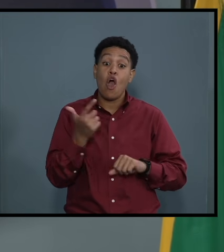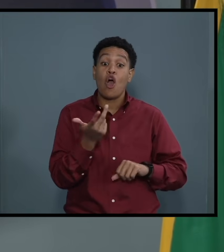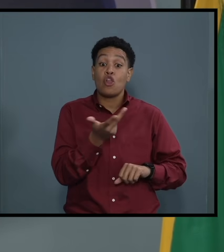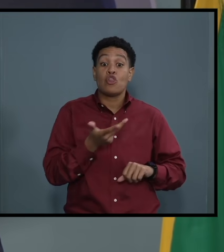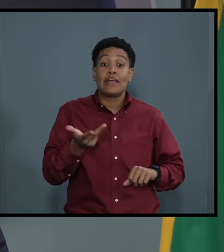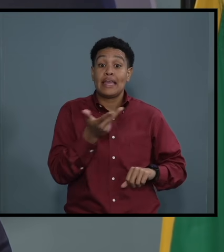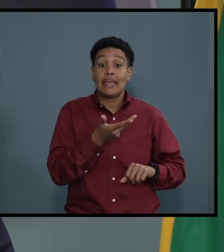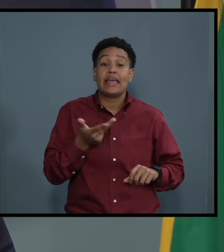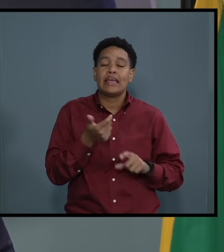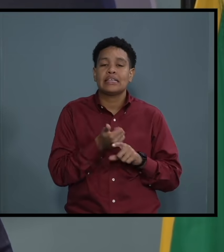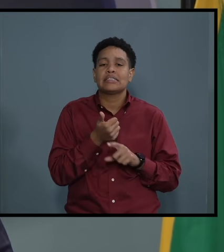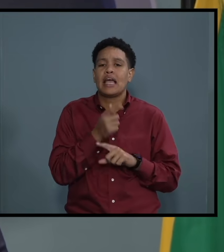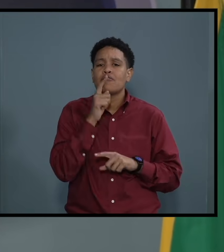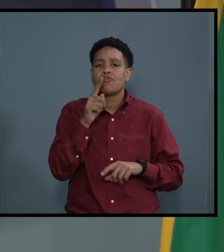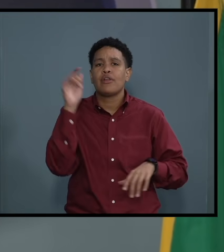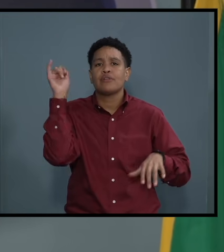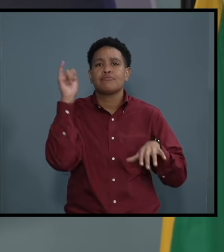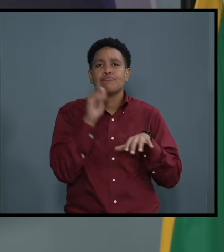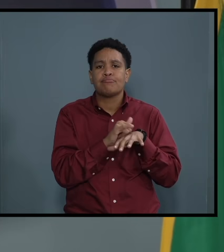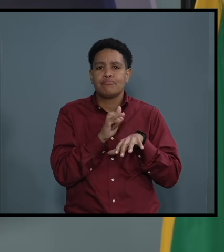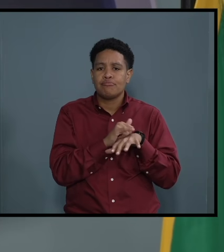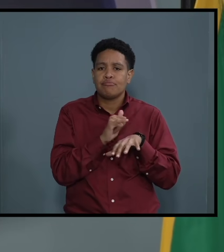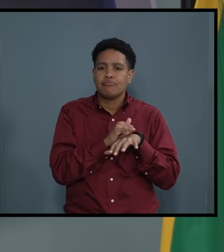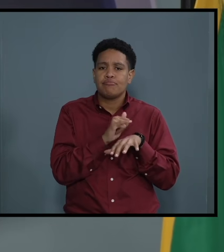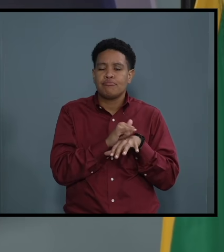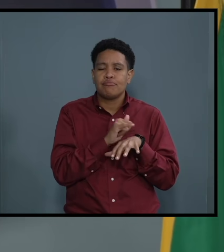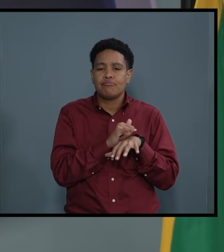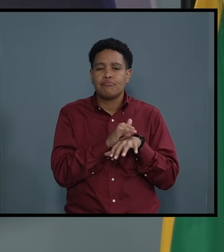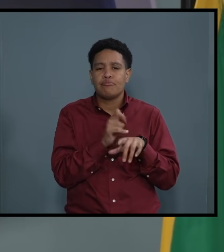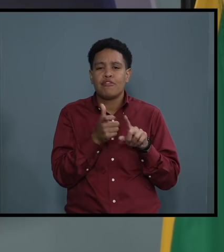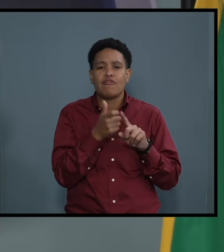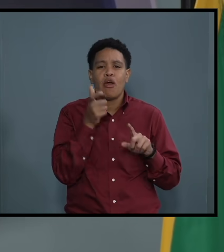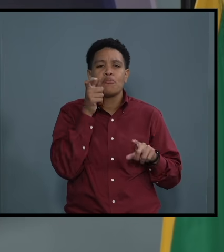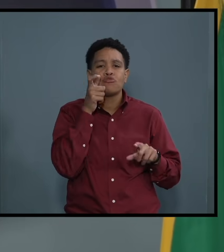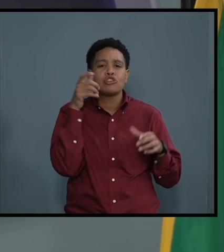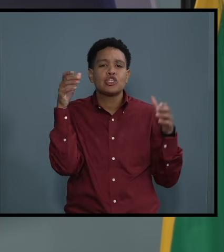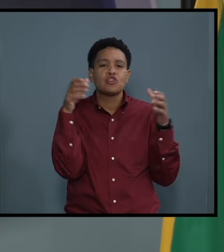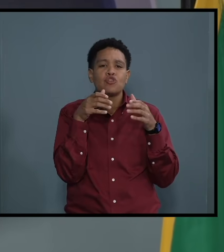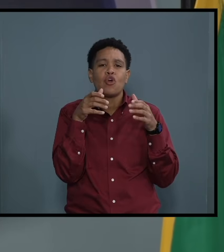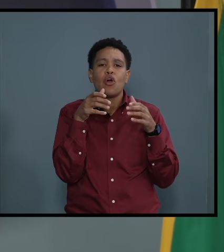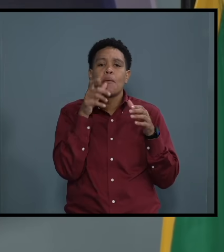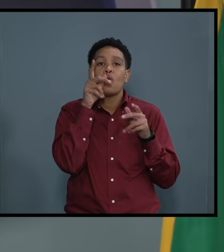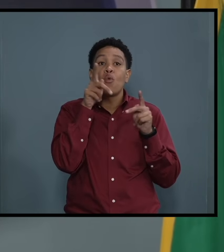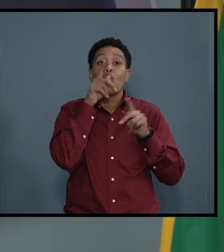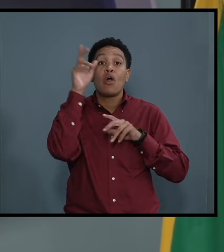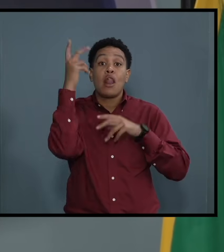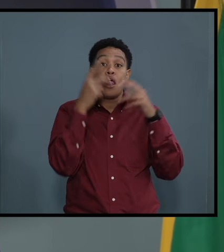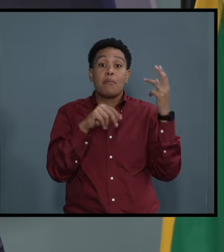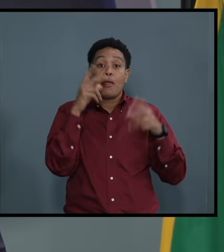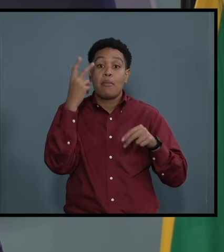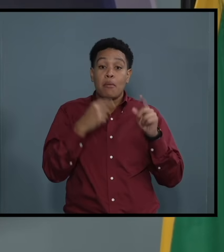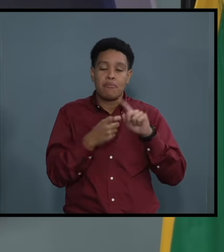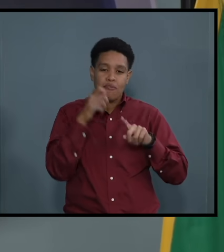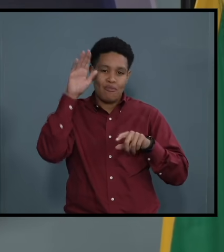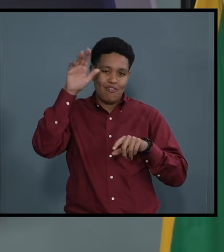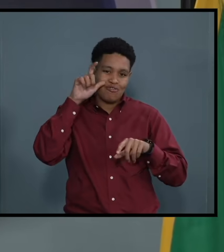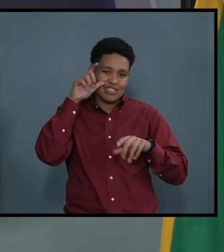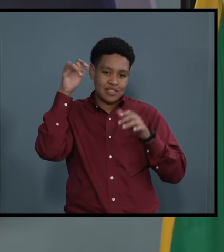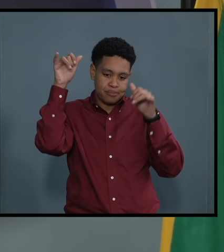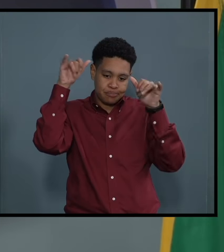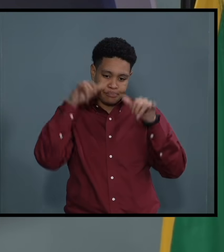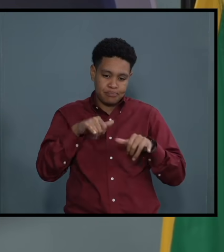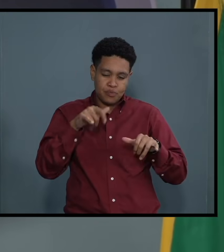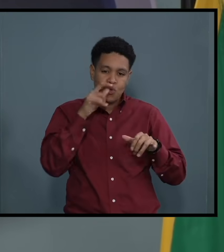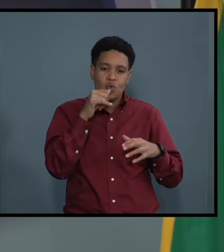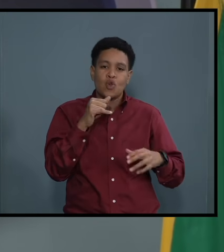persons are imported cases from the recent group of repatriated individuals who